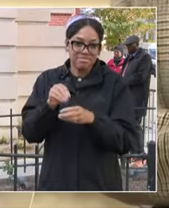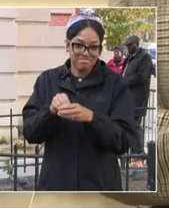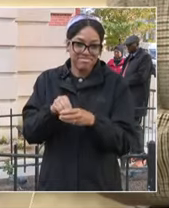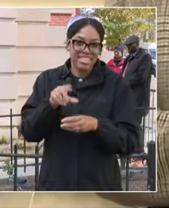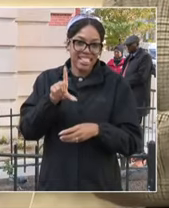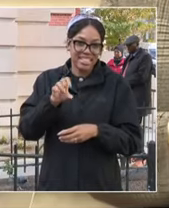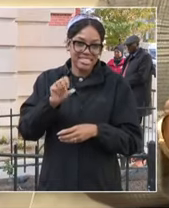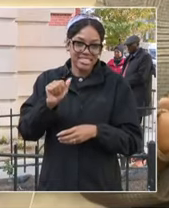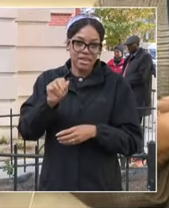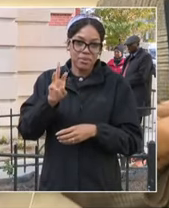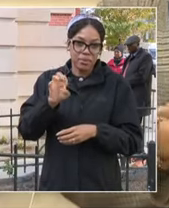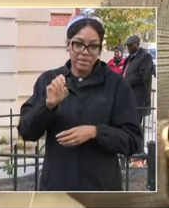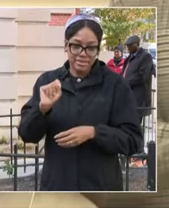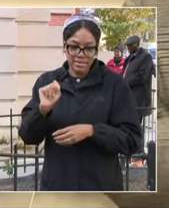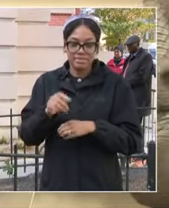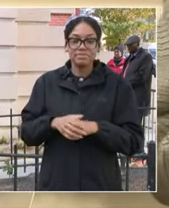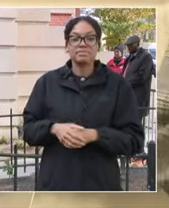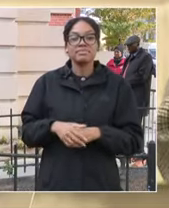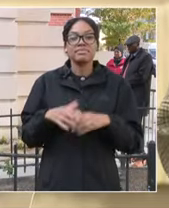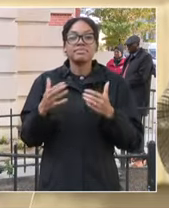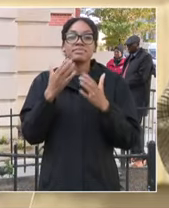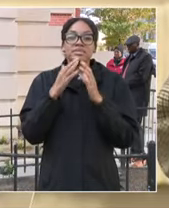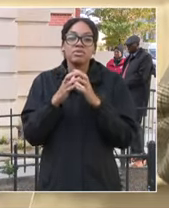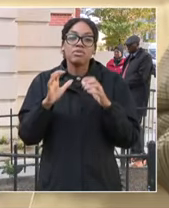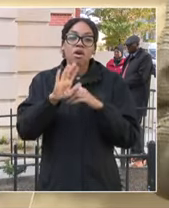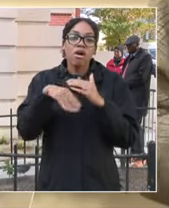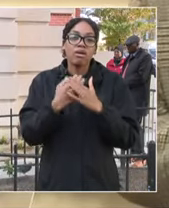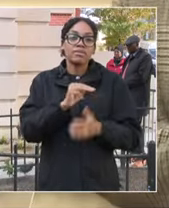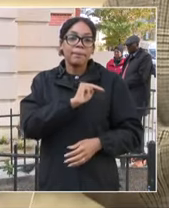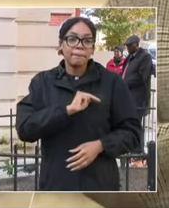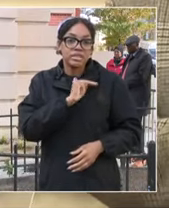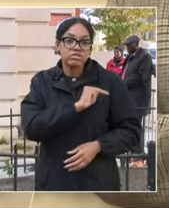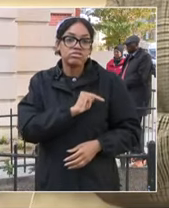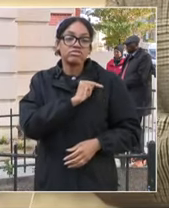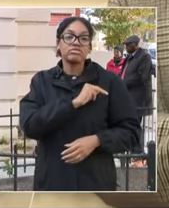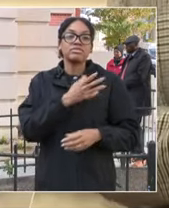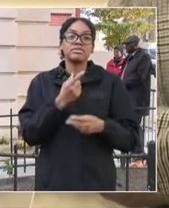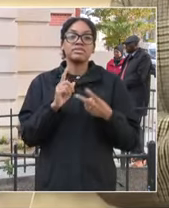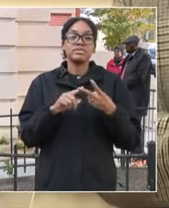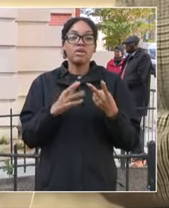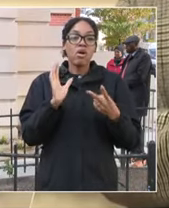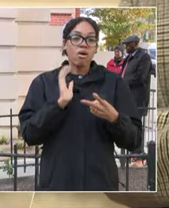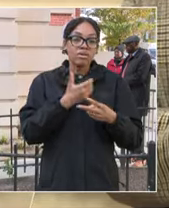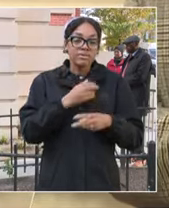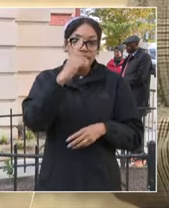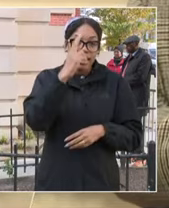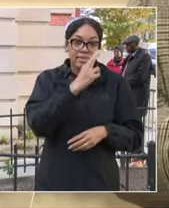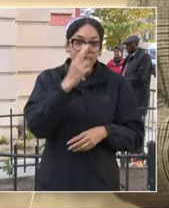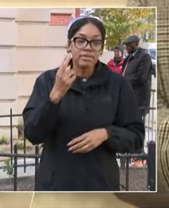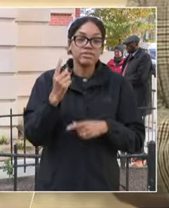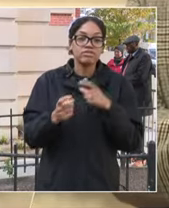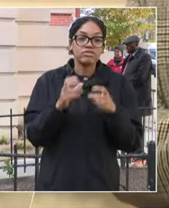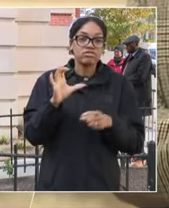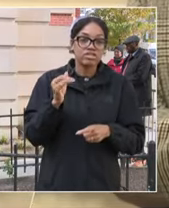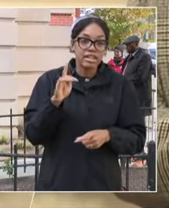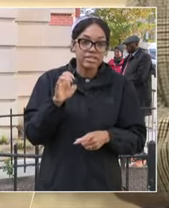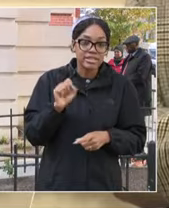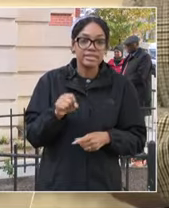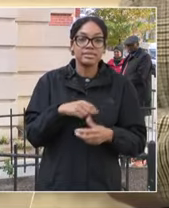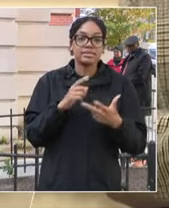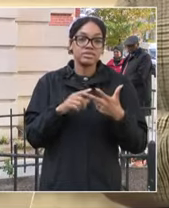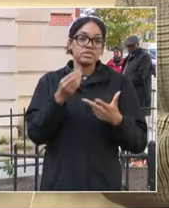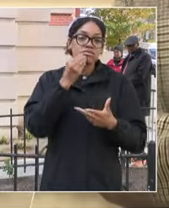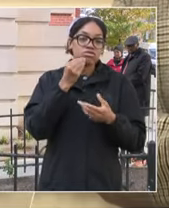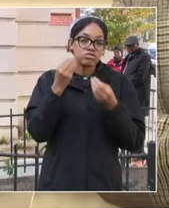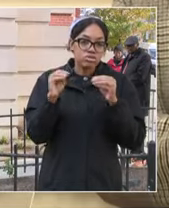Gift for the Homeless, Agape, SOC Ministry, Martha's Outfitters, Catholic Charities, and Wegmans. And